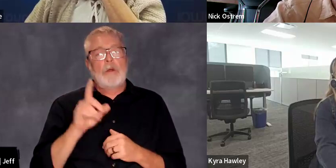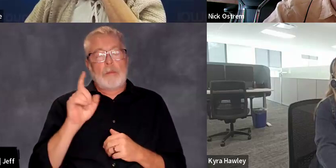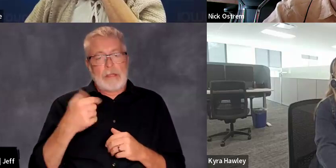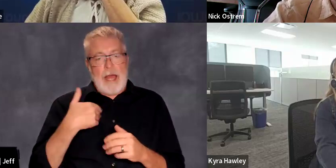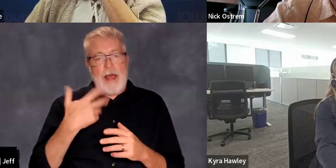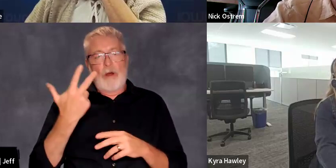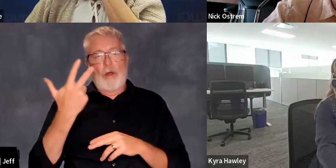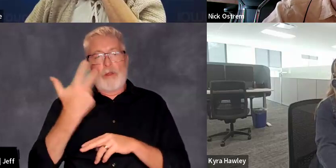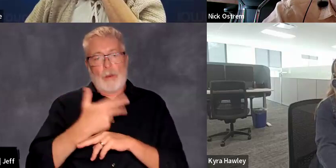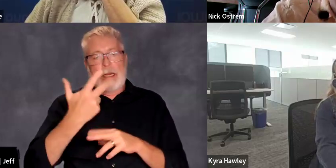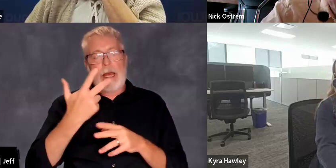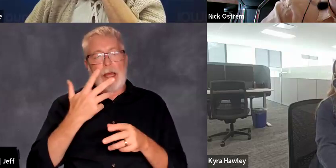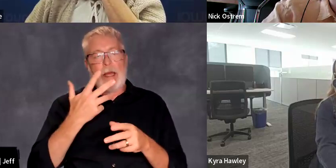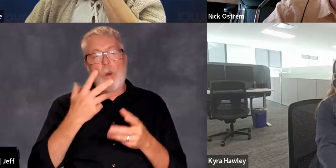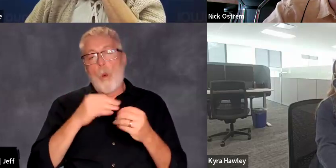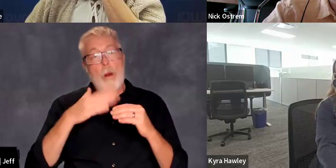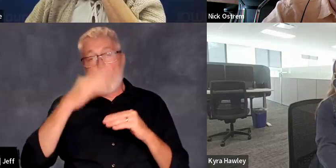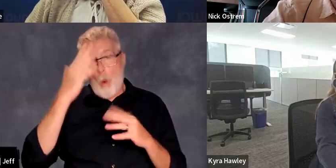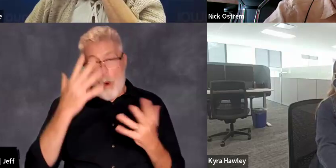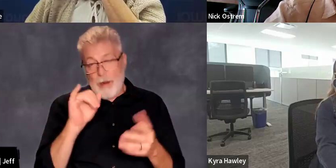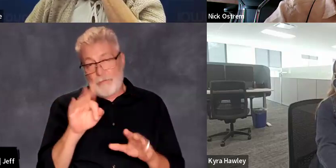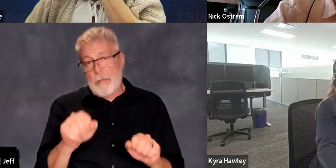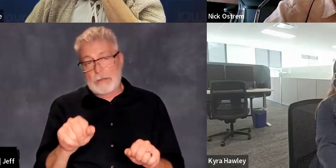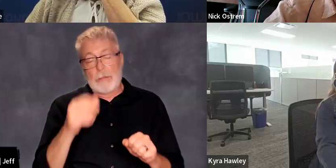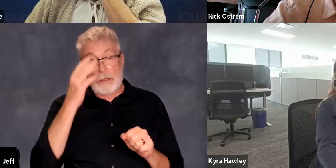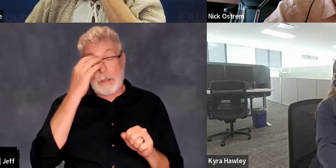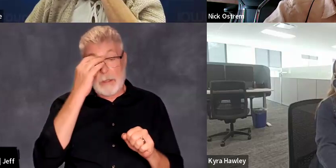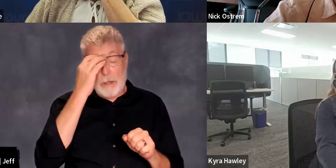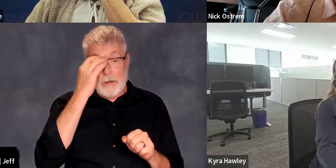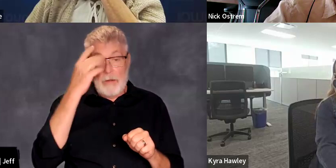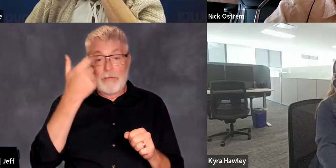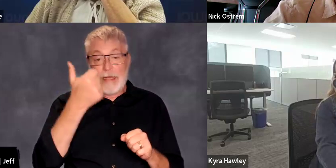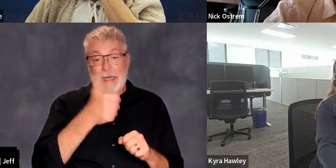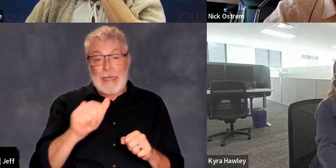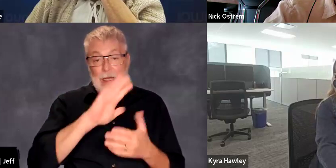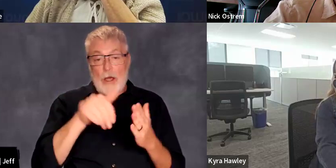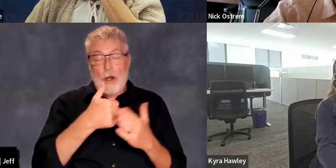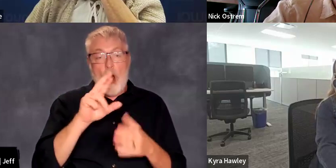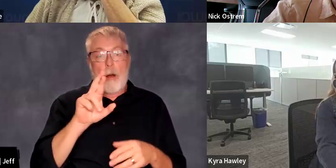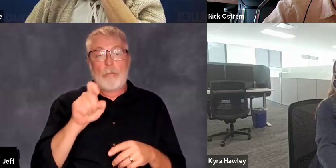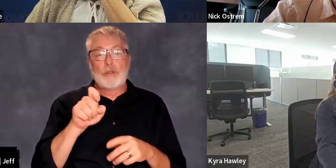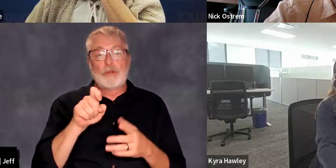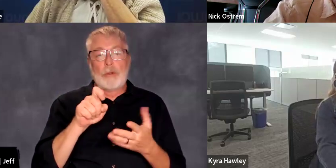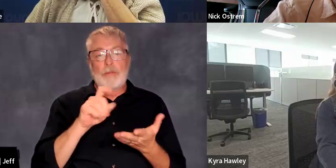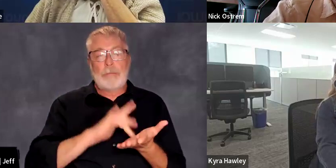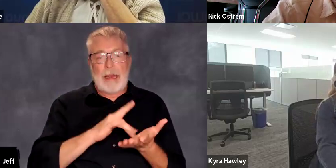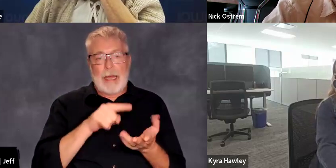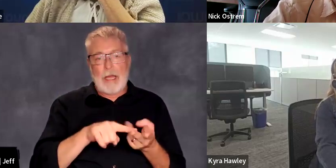a 3 day supply or more, if you're able, of any and all prescriptions and medical